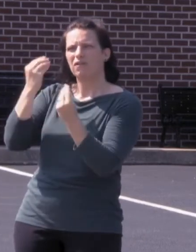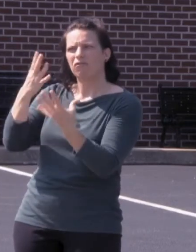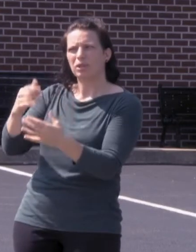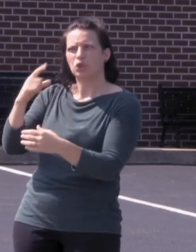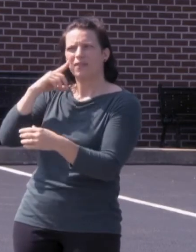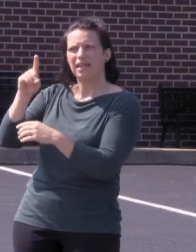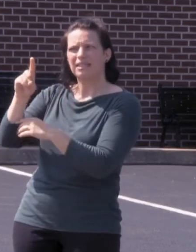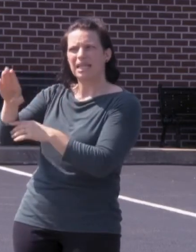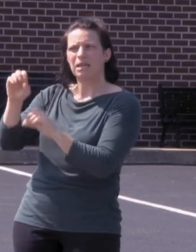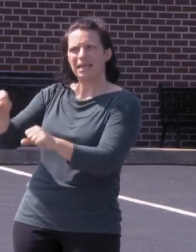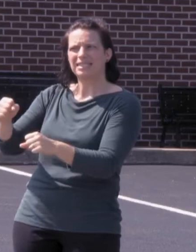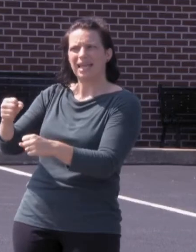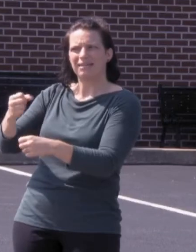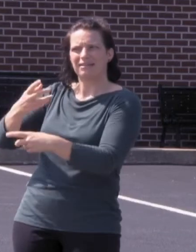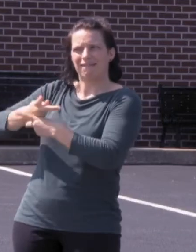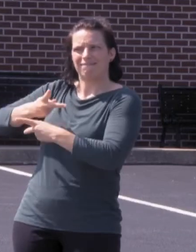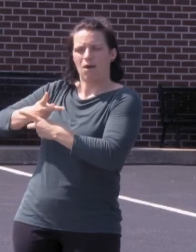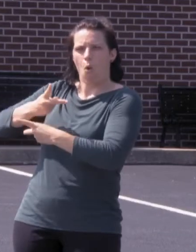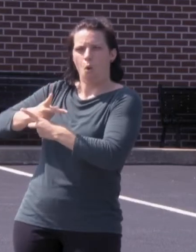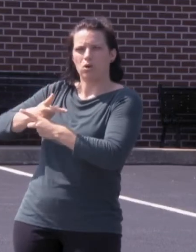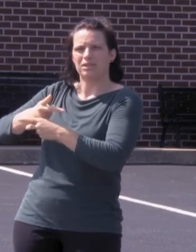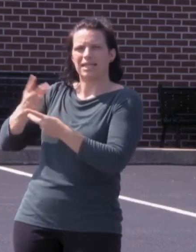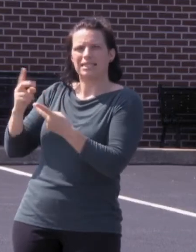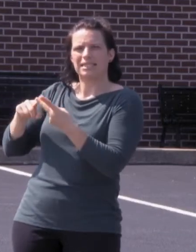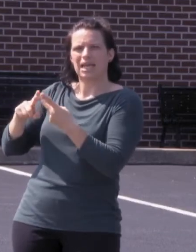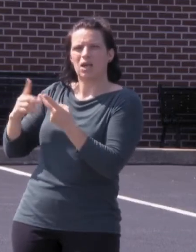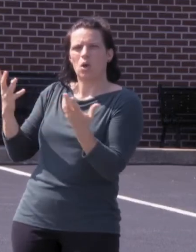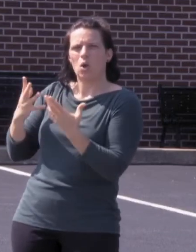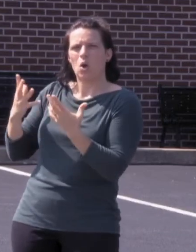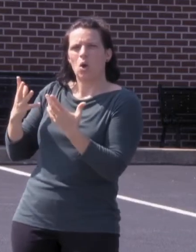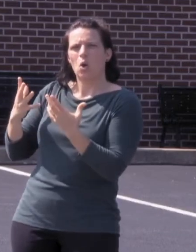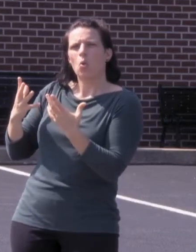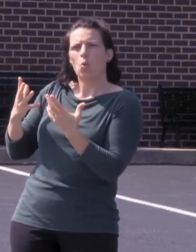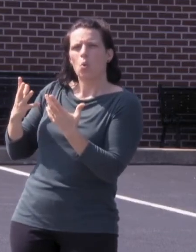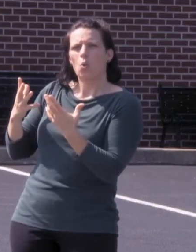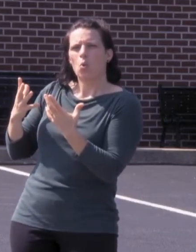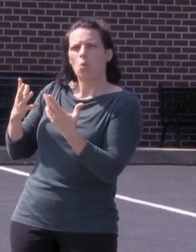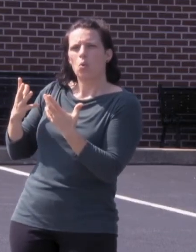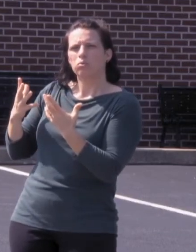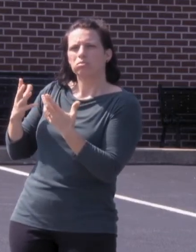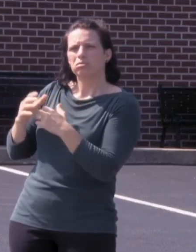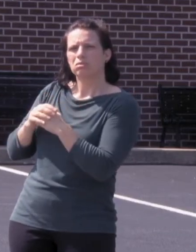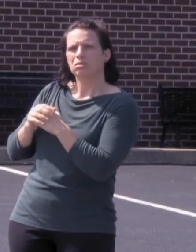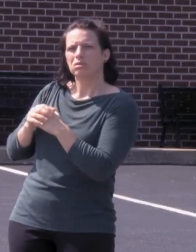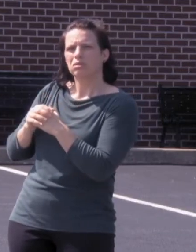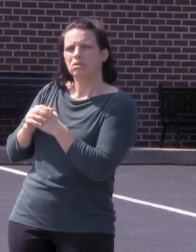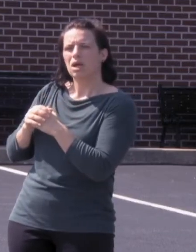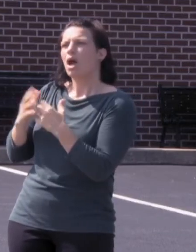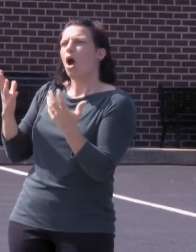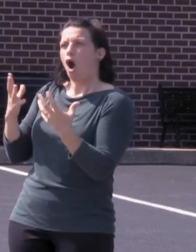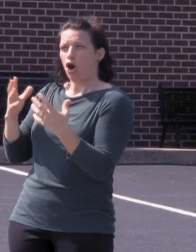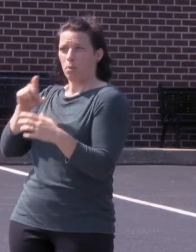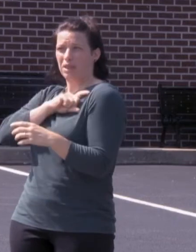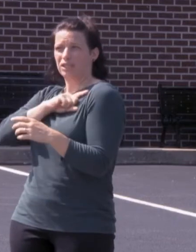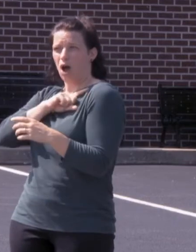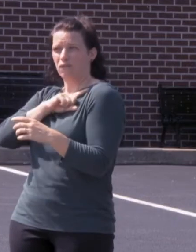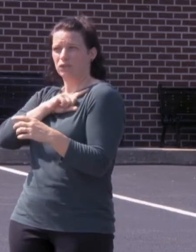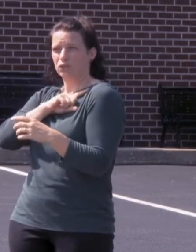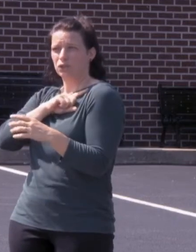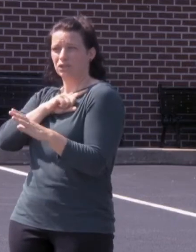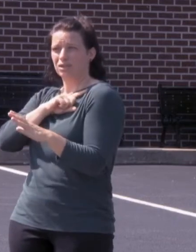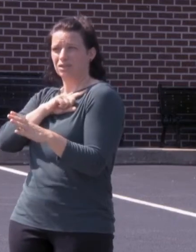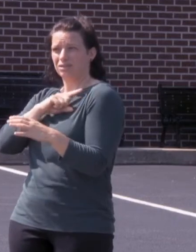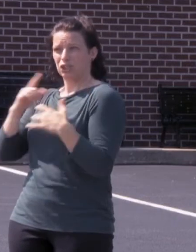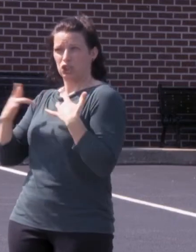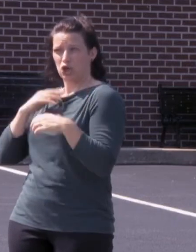this database can hold? And number two, what's the security around it if any officer is worried about their privacy? Two good IT